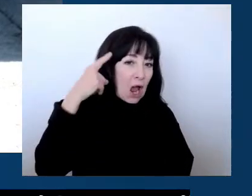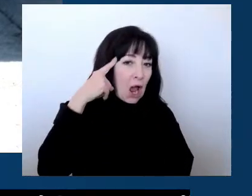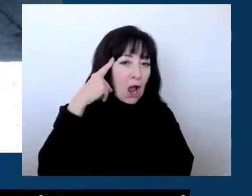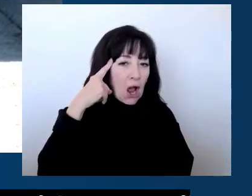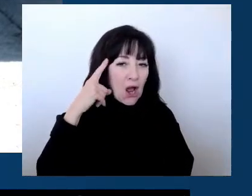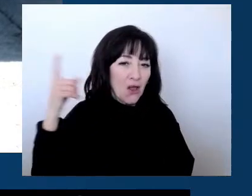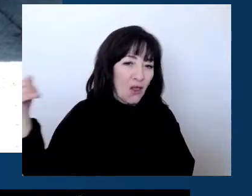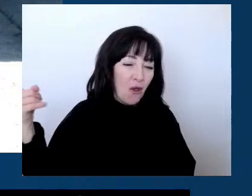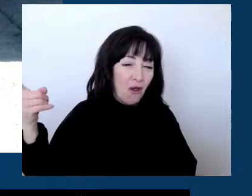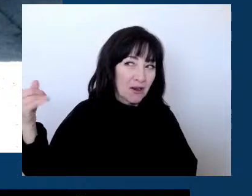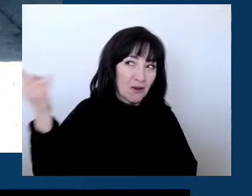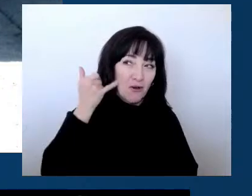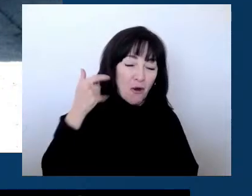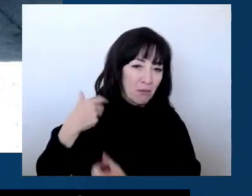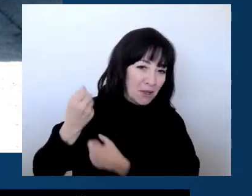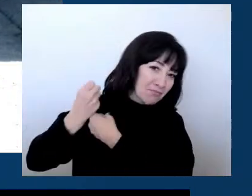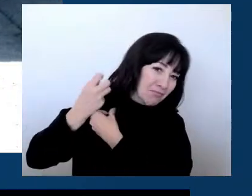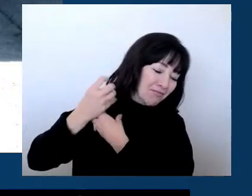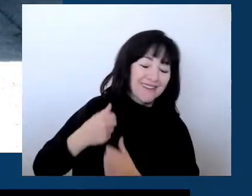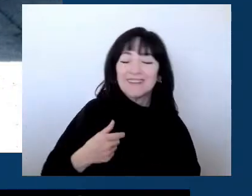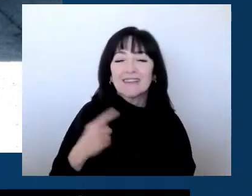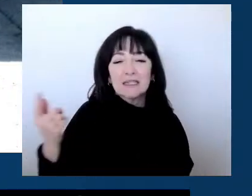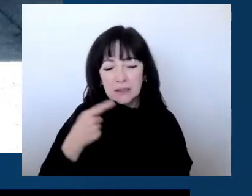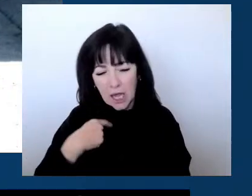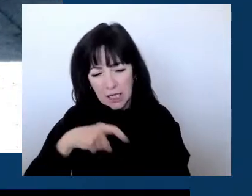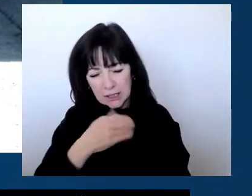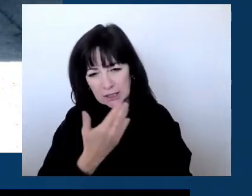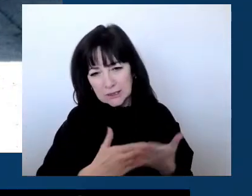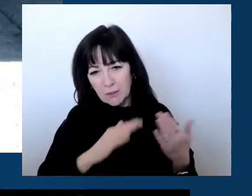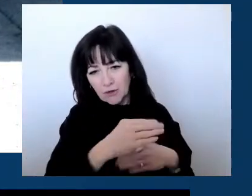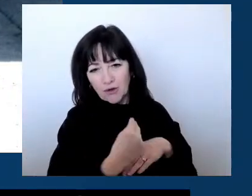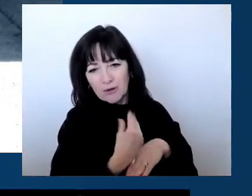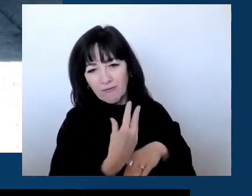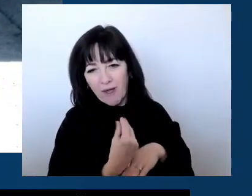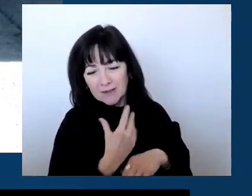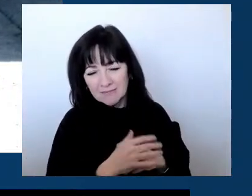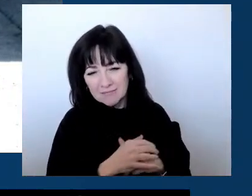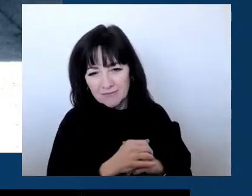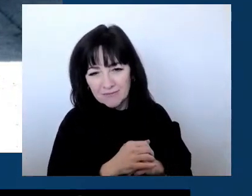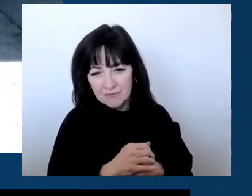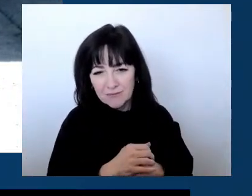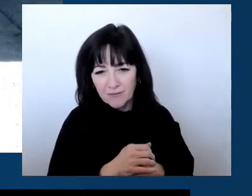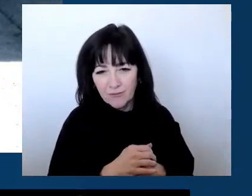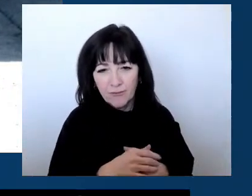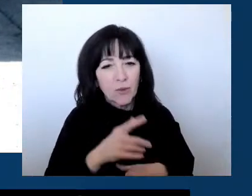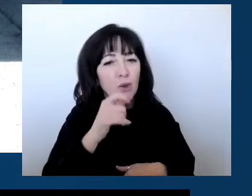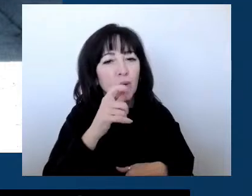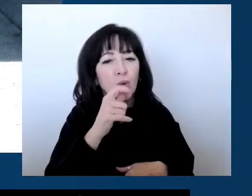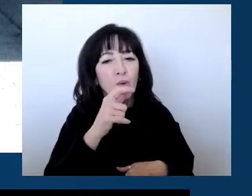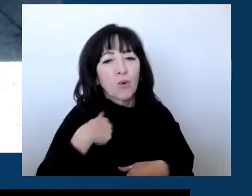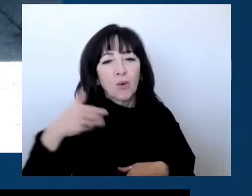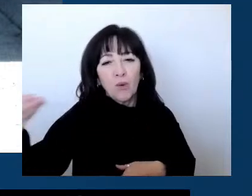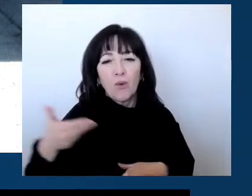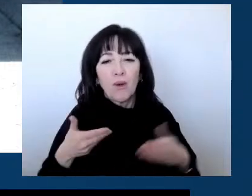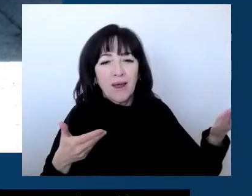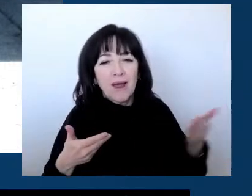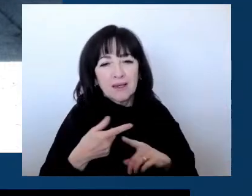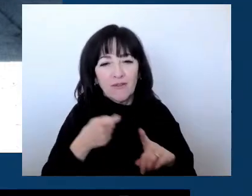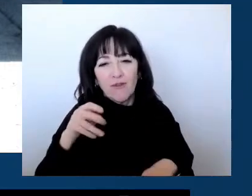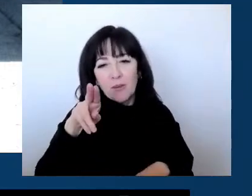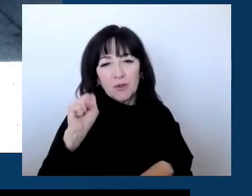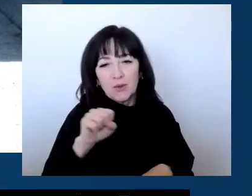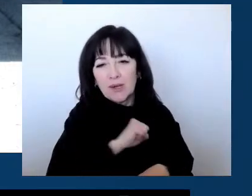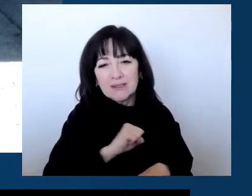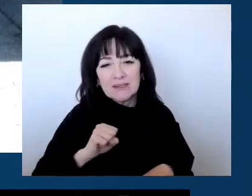but he said, I need some advice. I said, "Yes, sir." And he said, "Who should I invite over from the United States Senate to